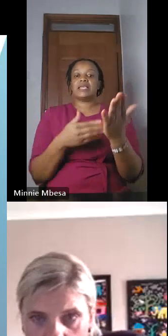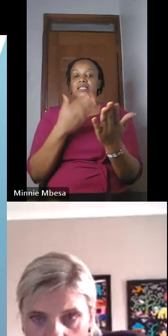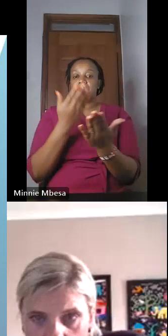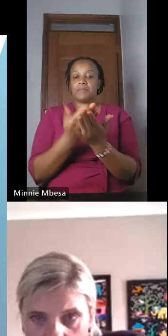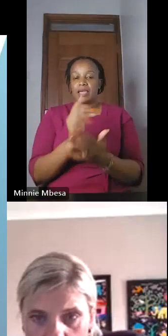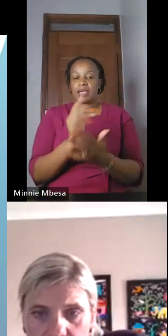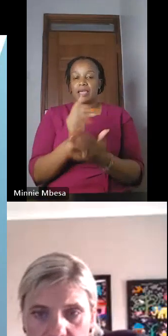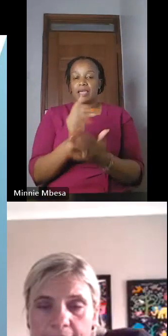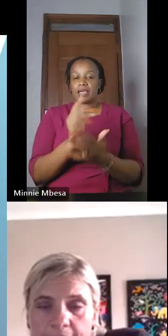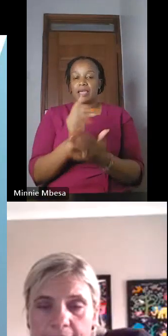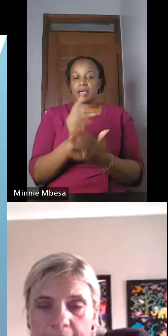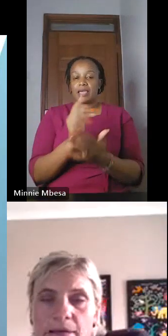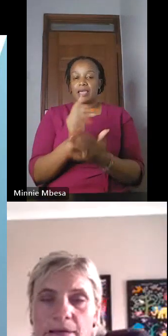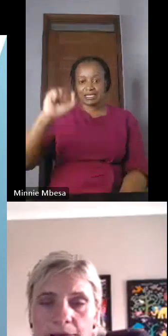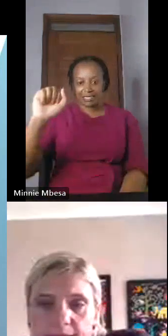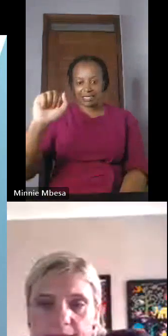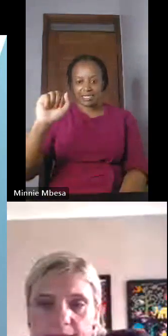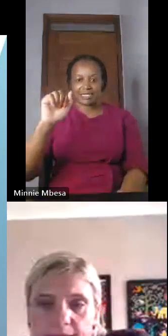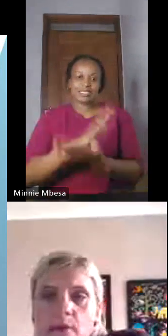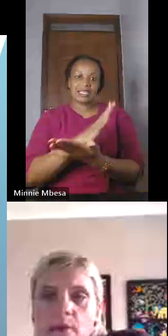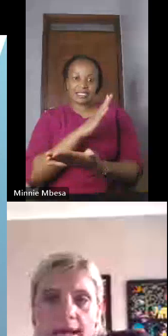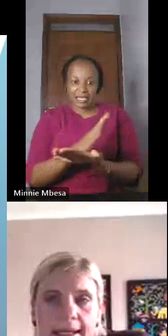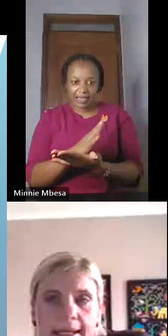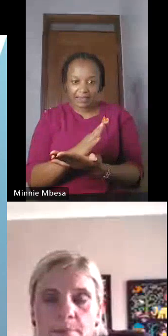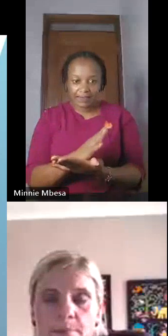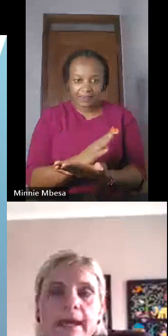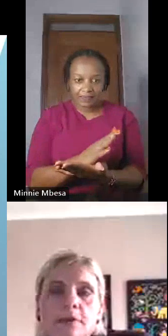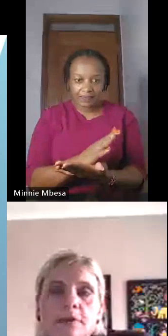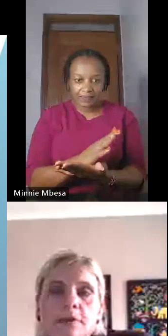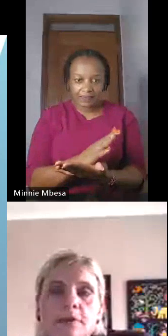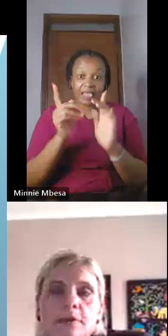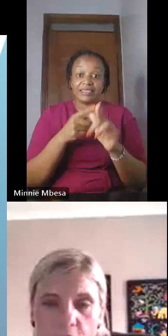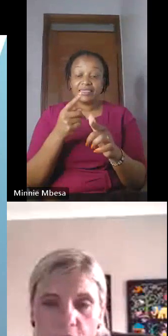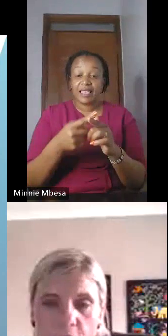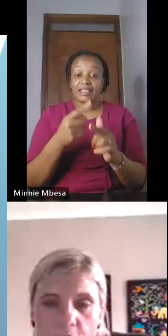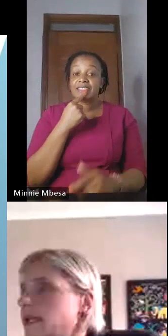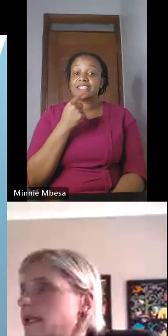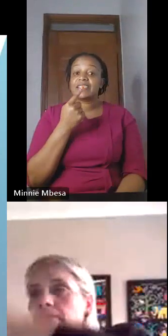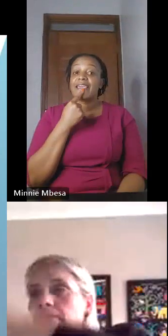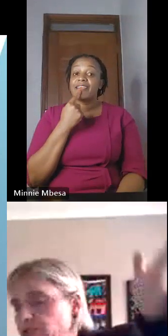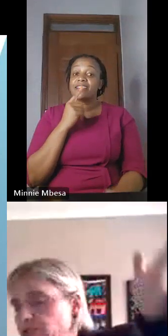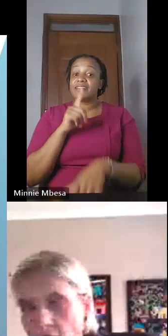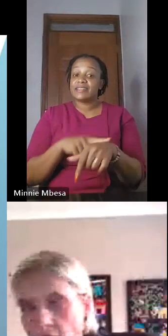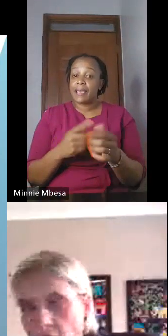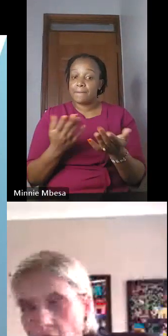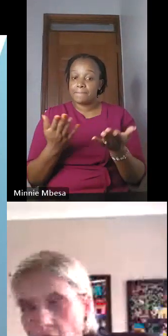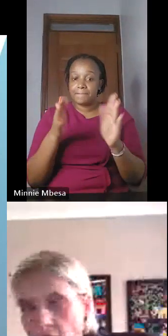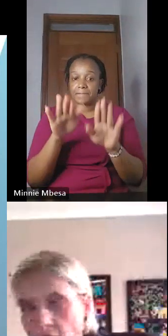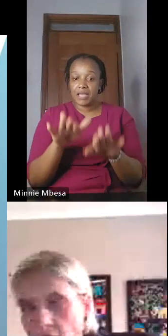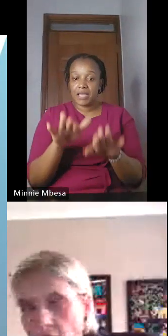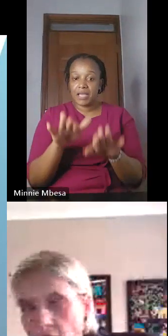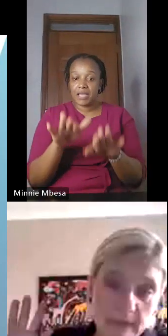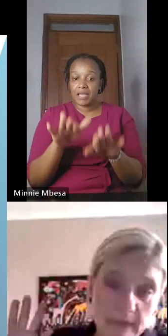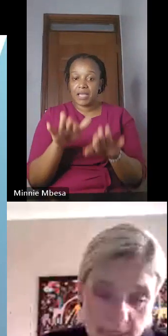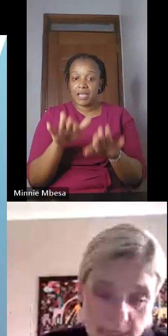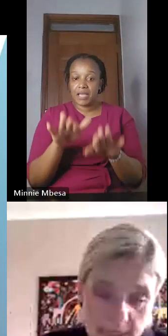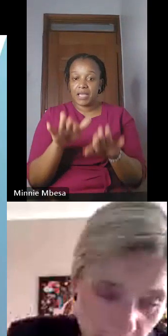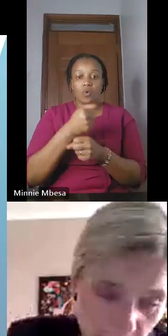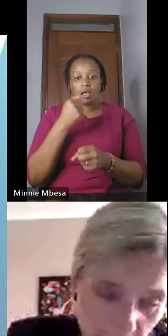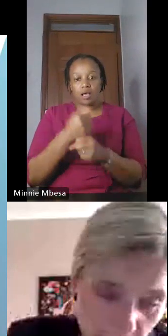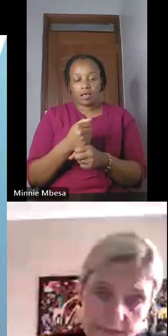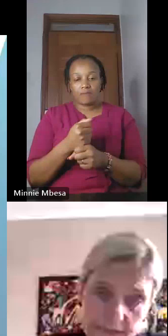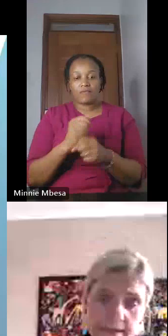priority sector, and then say, when I come back, I'm going to work for the Ministry of Women. I'm